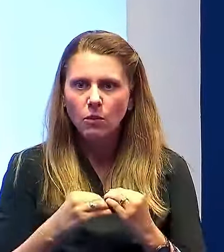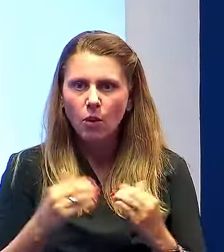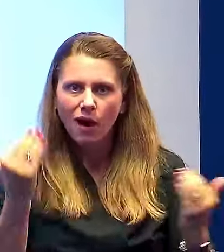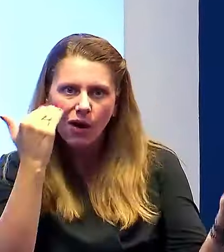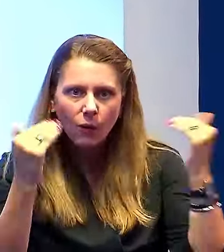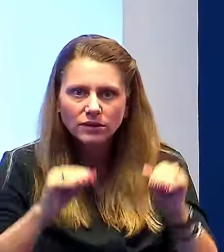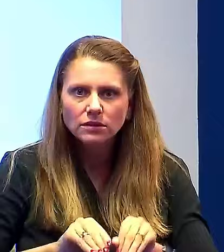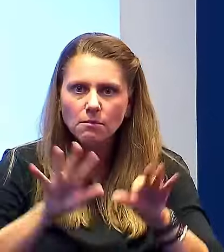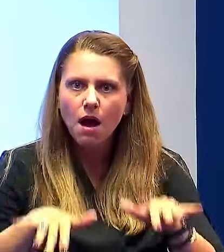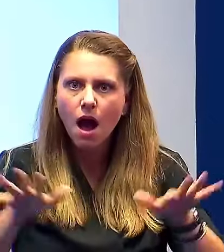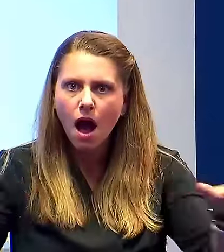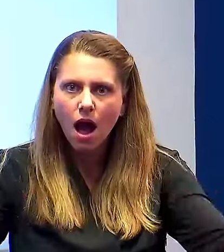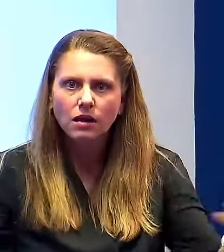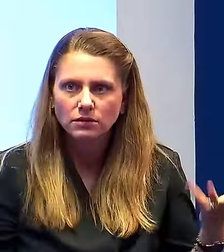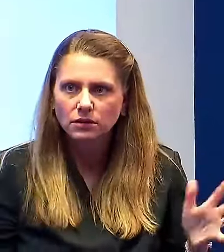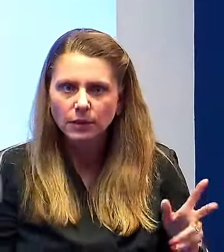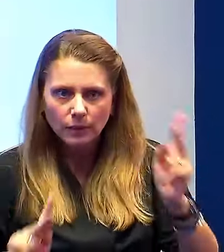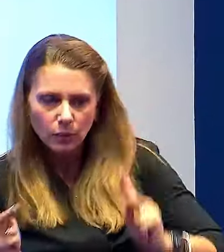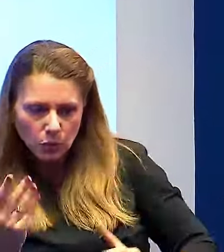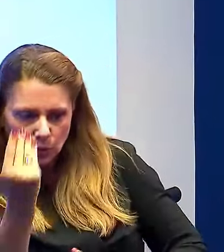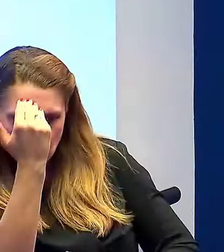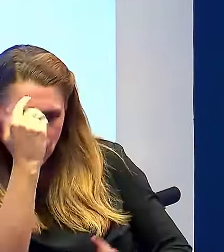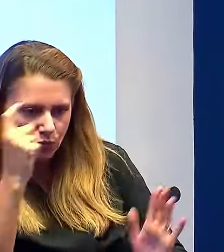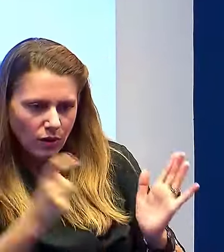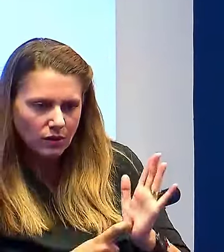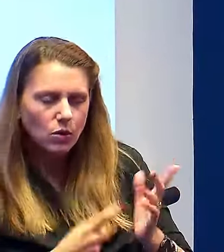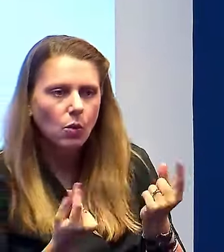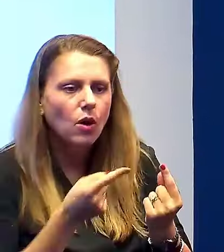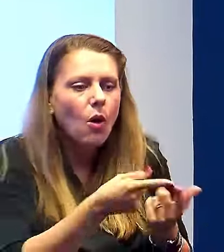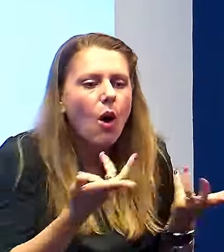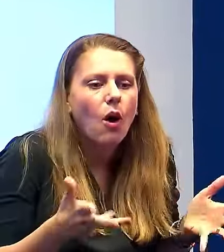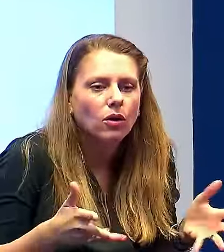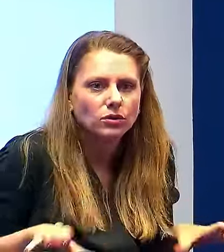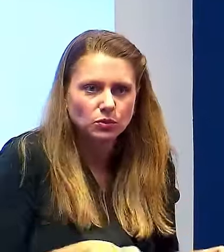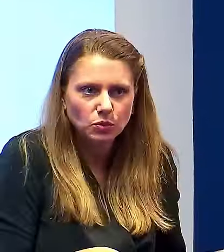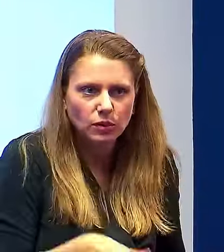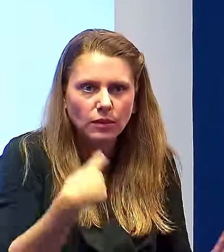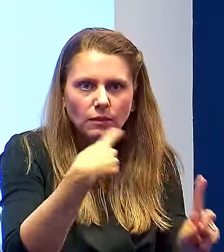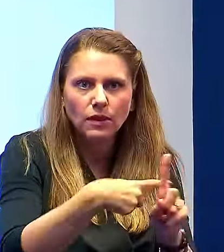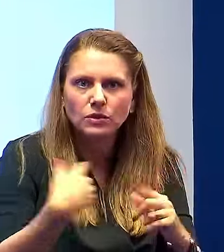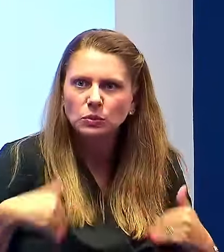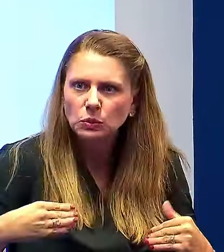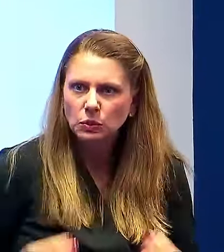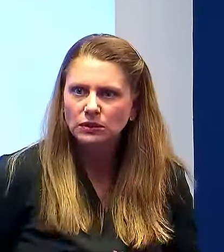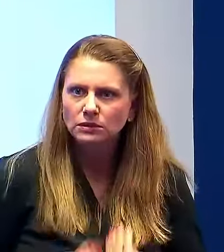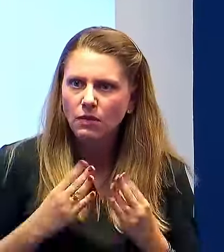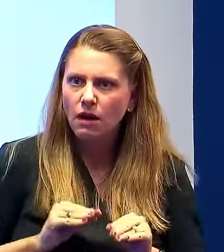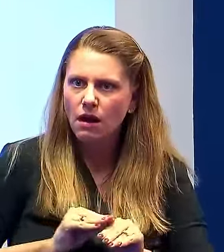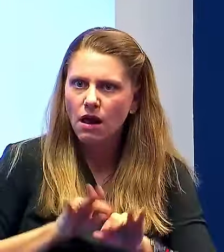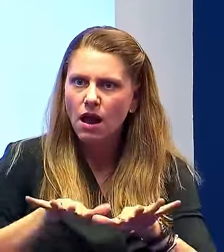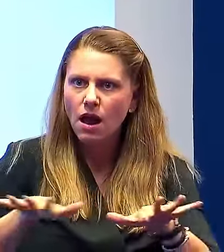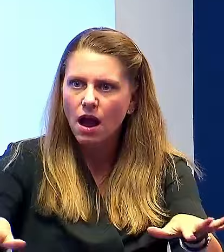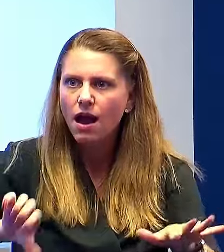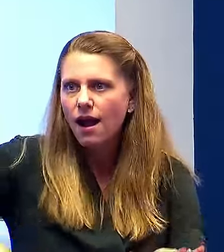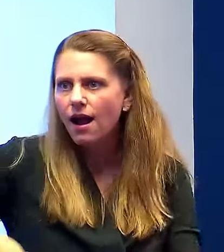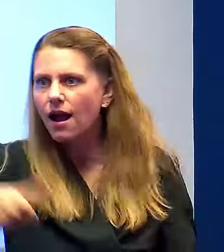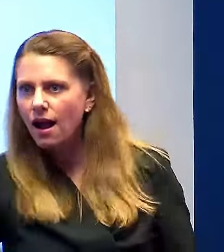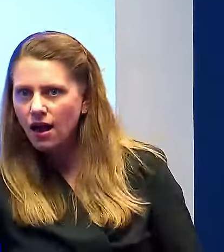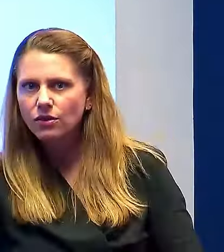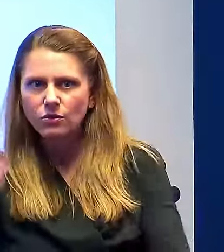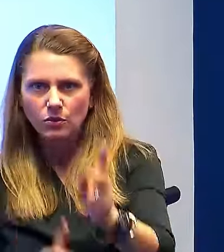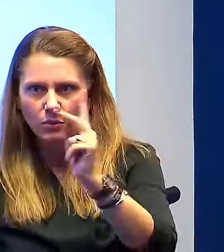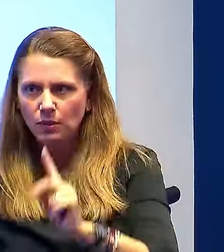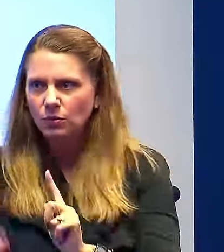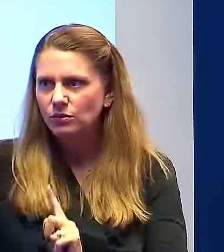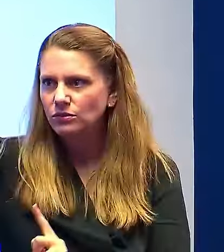already doing, but also as a point of inspiration and a point of departure for other members of our Department of Defense